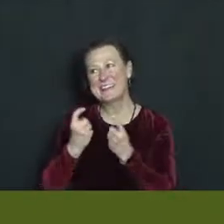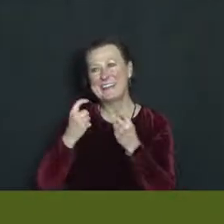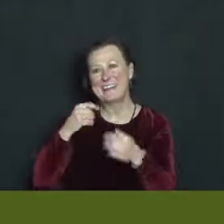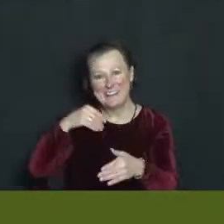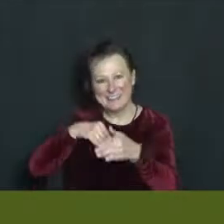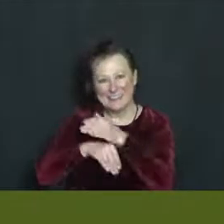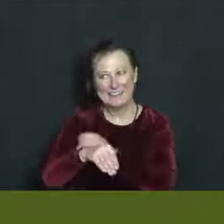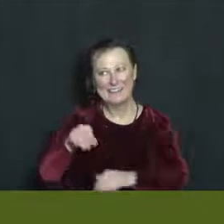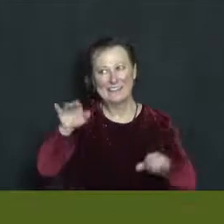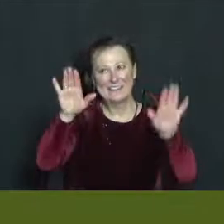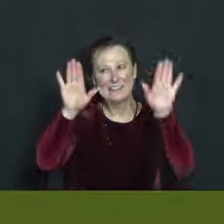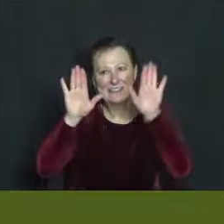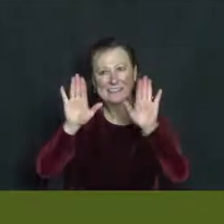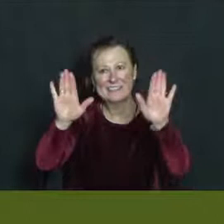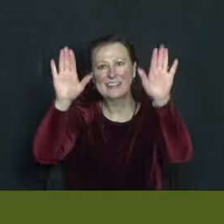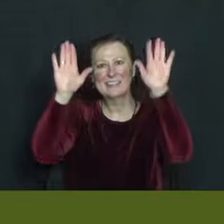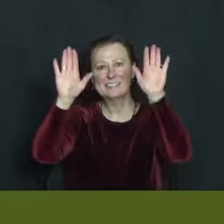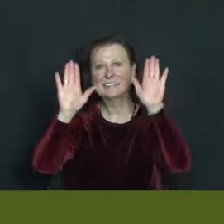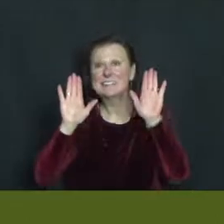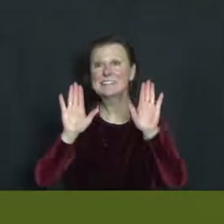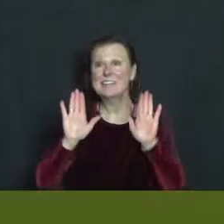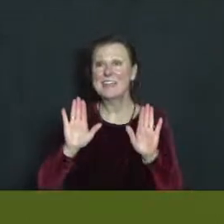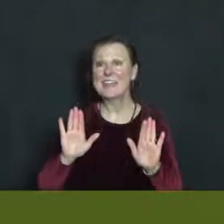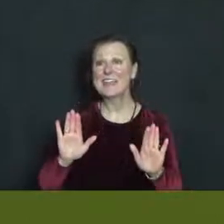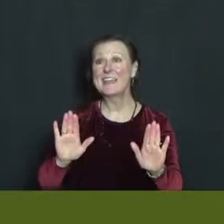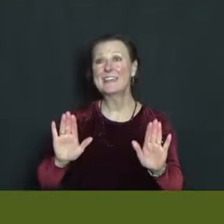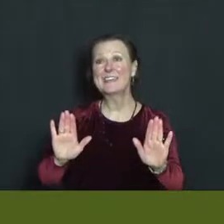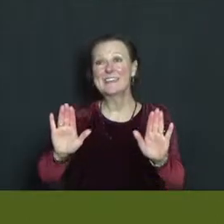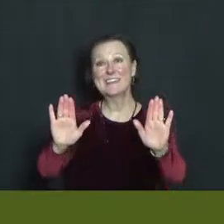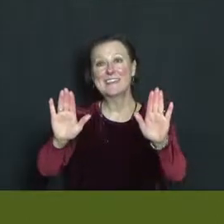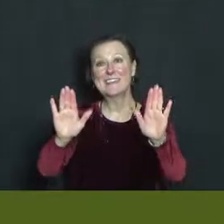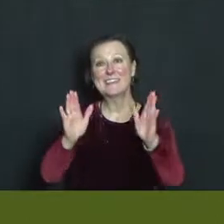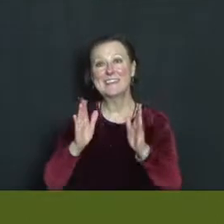Gloria in excelsis